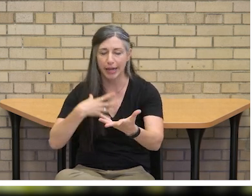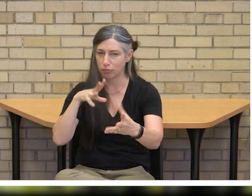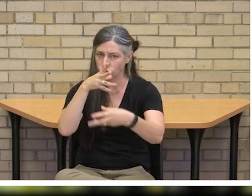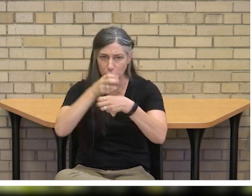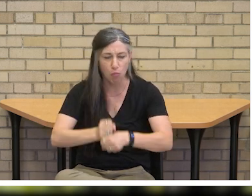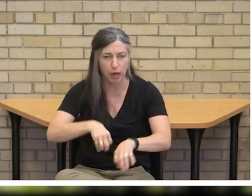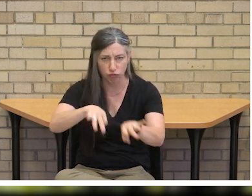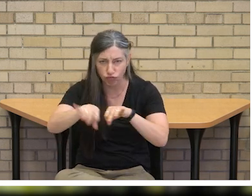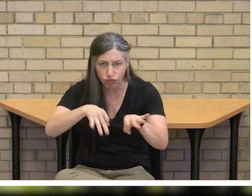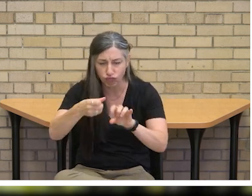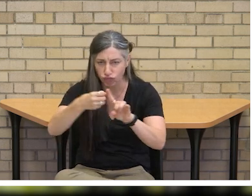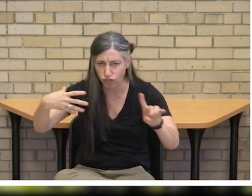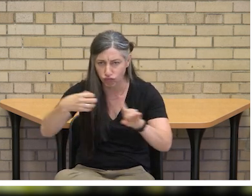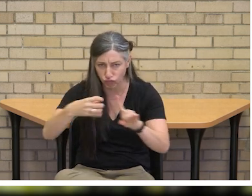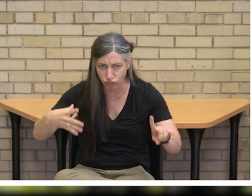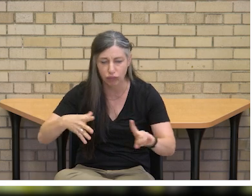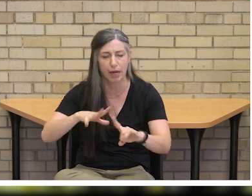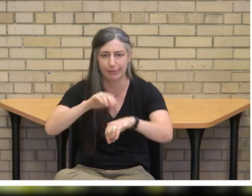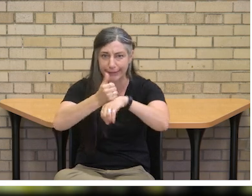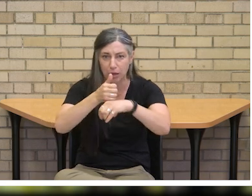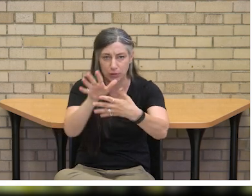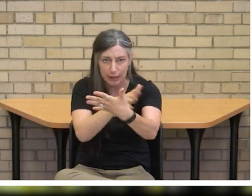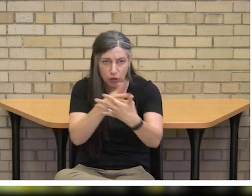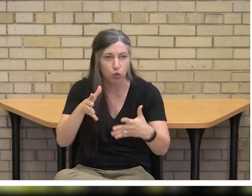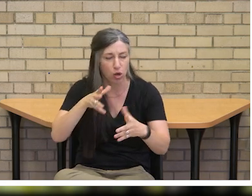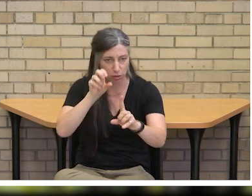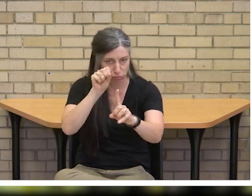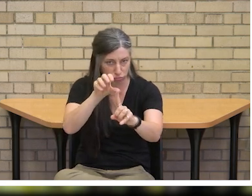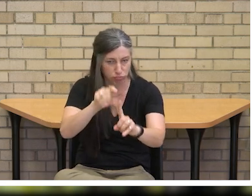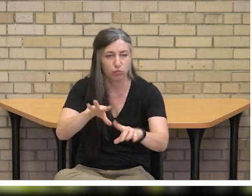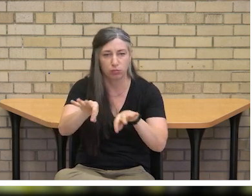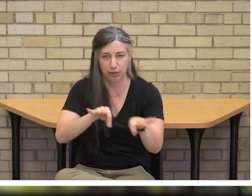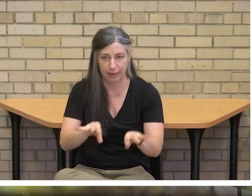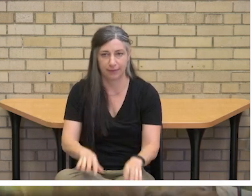construction impacts and the schedule of the project.